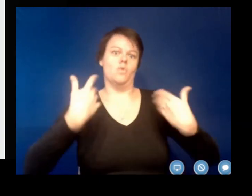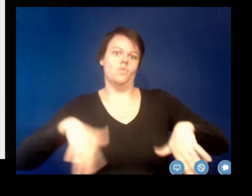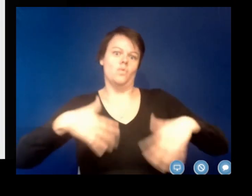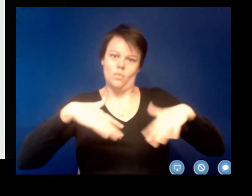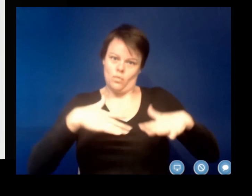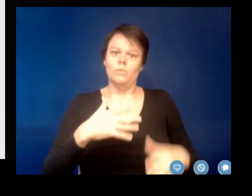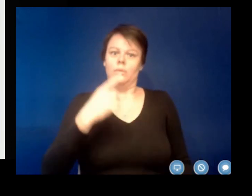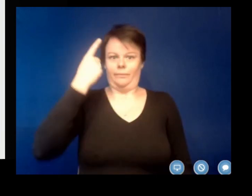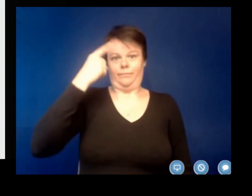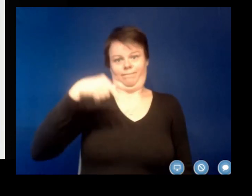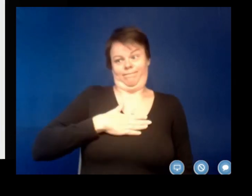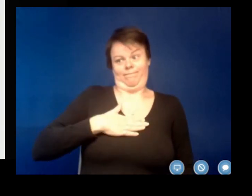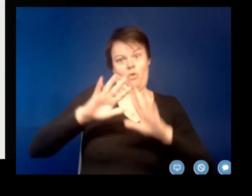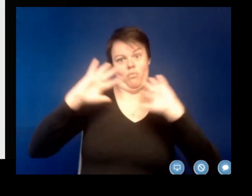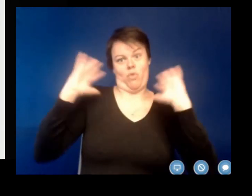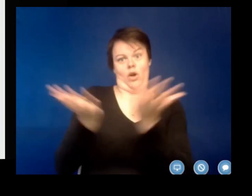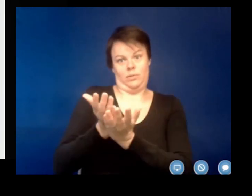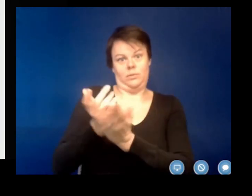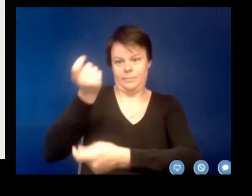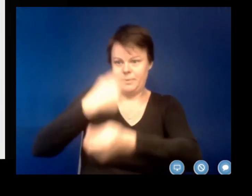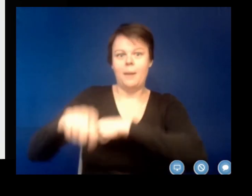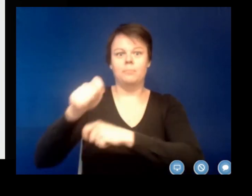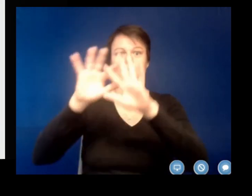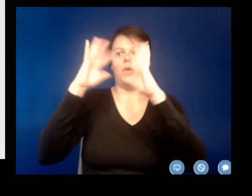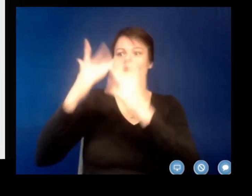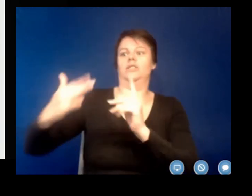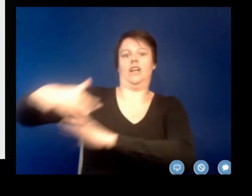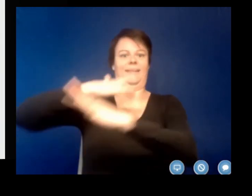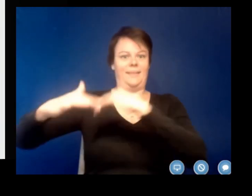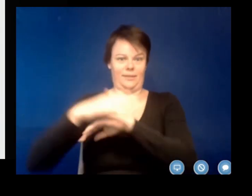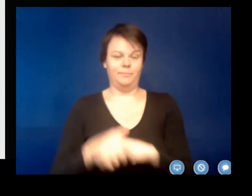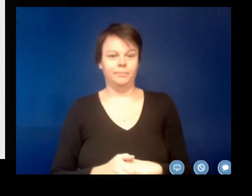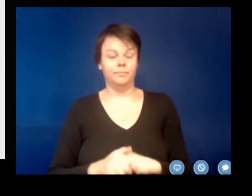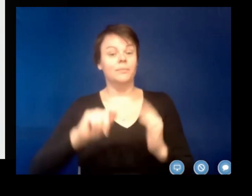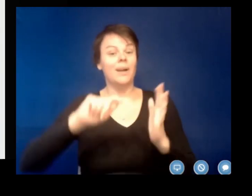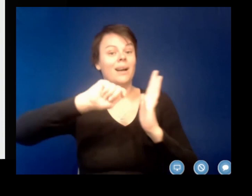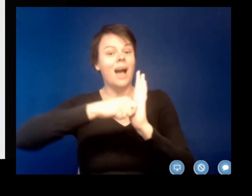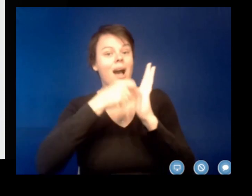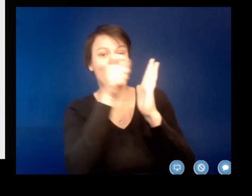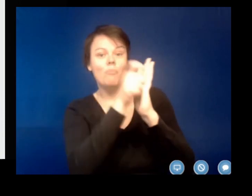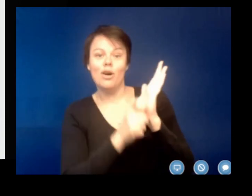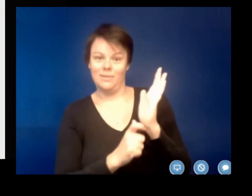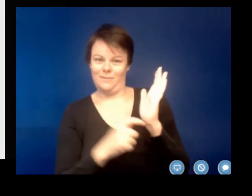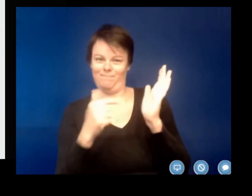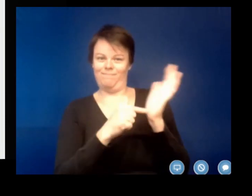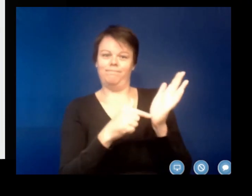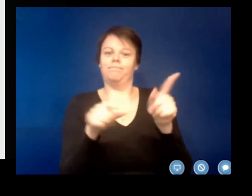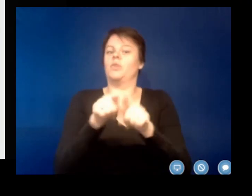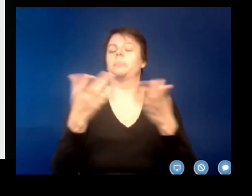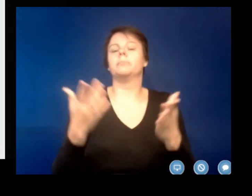So, it is very obvious that our world becomes a world society.